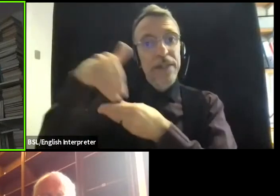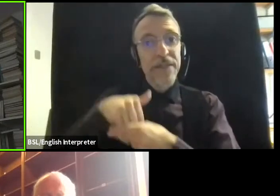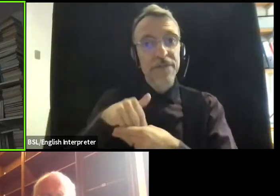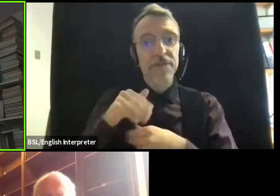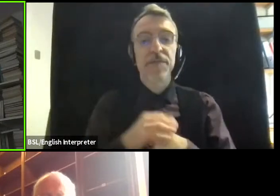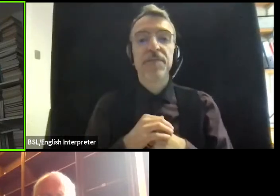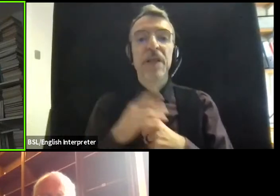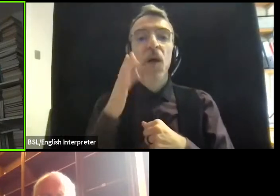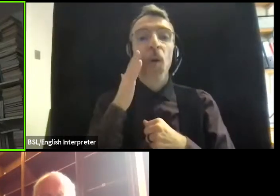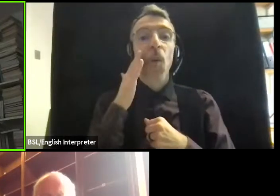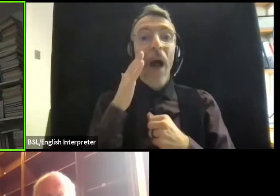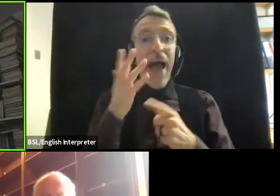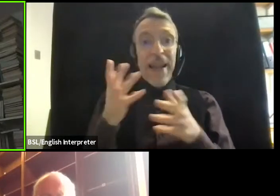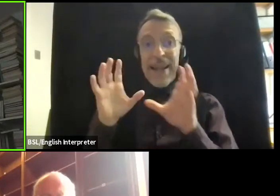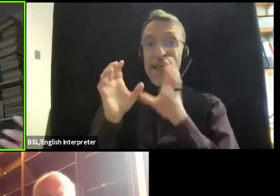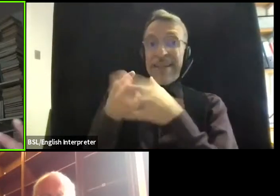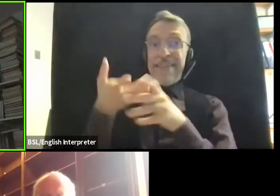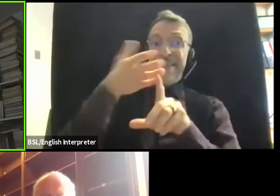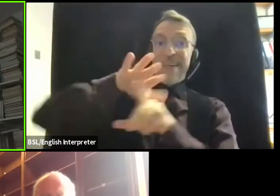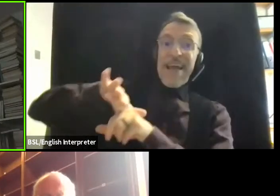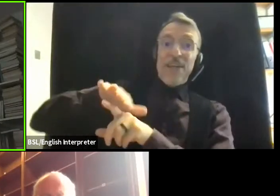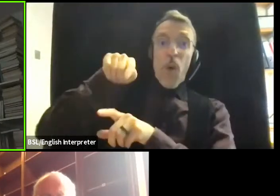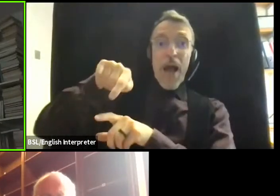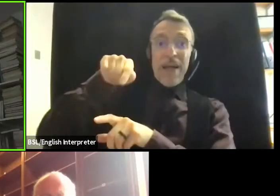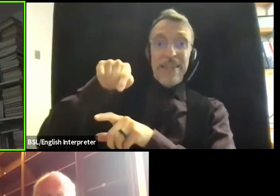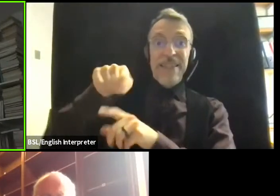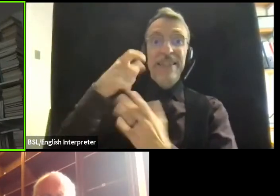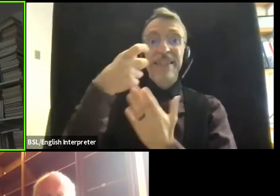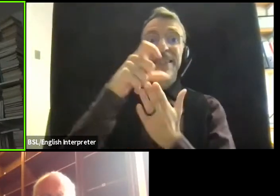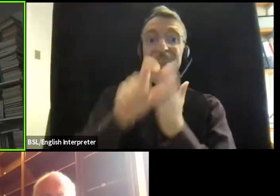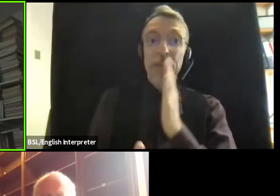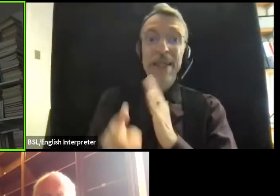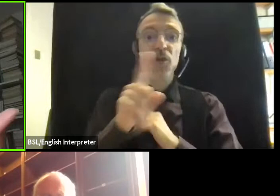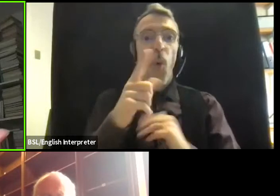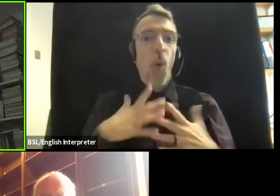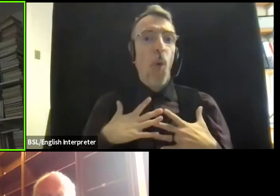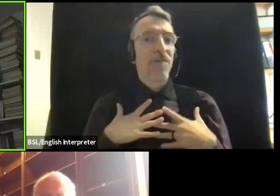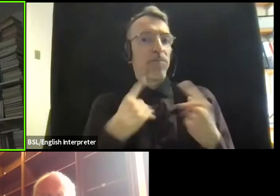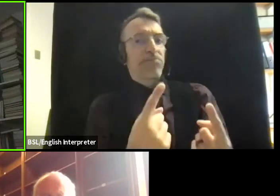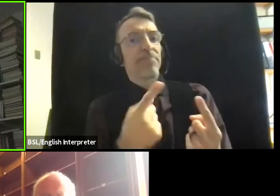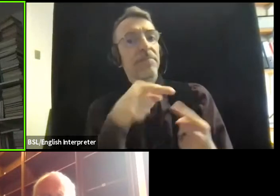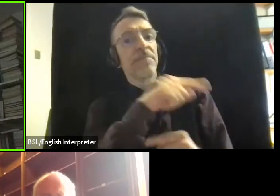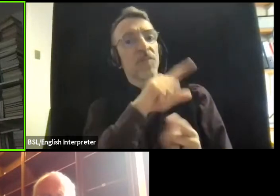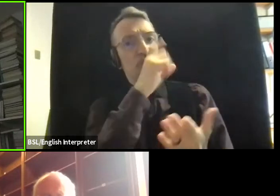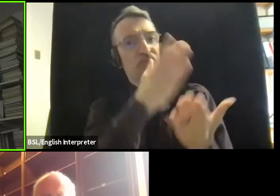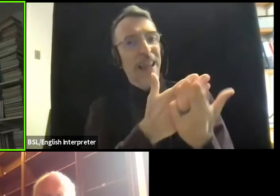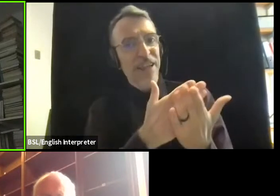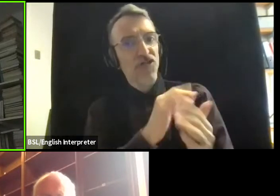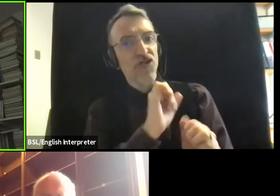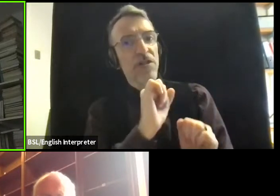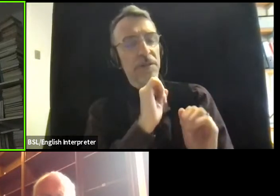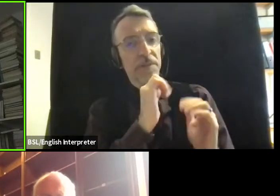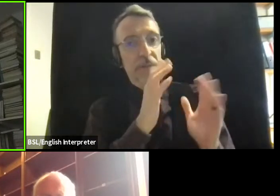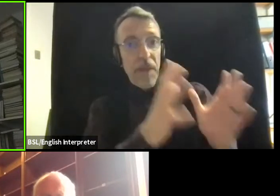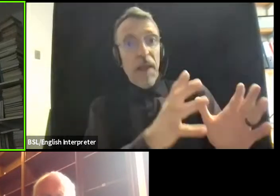about de-ghettoizing disability and de-ghettoizing freedom of religion or belief, it's bringing them into dialogue with each other that